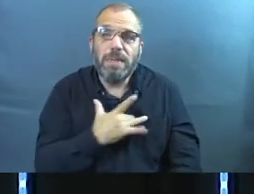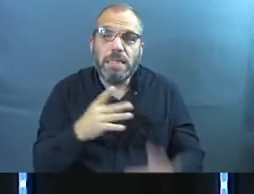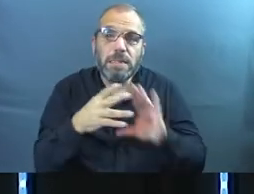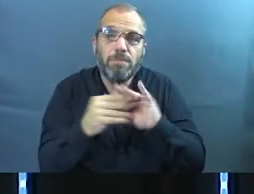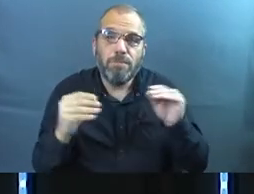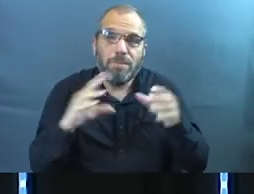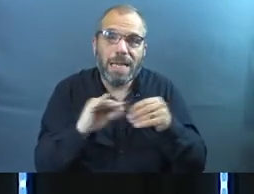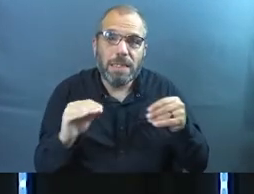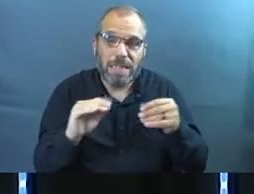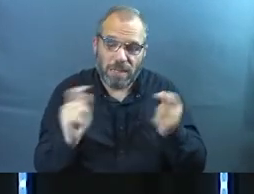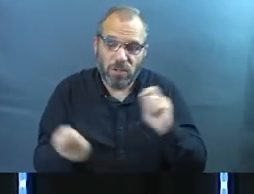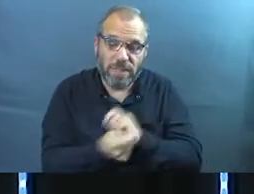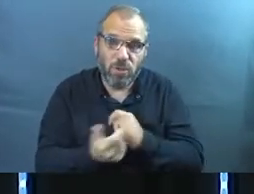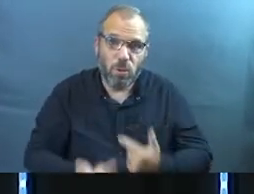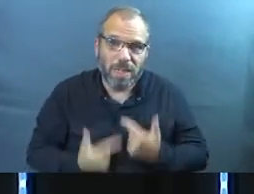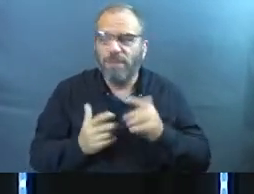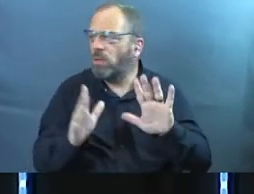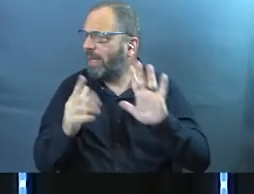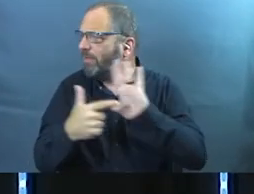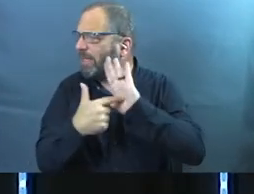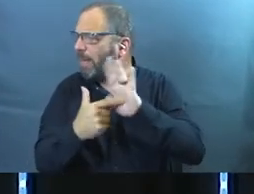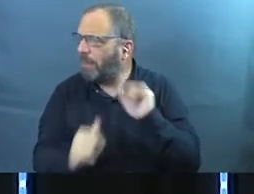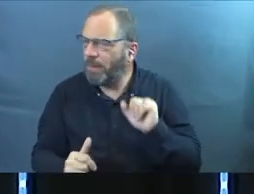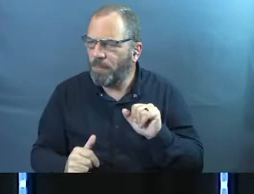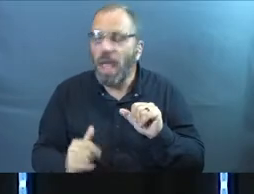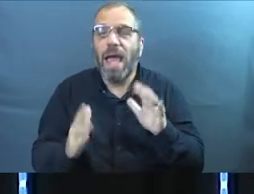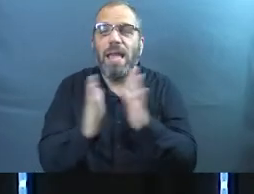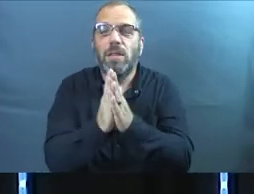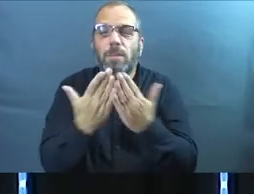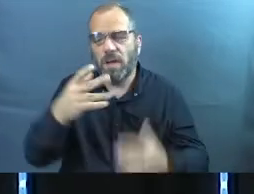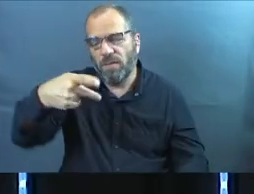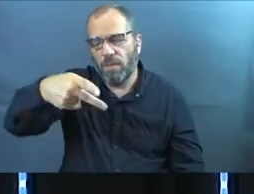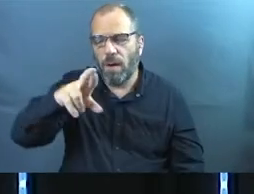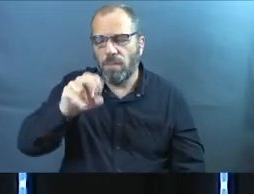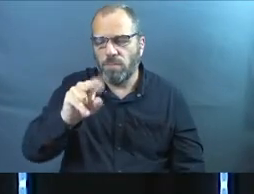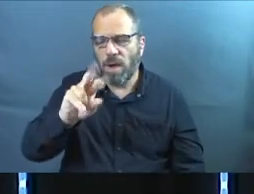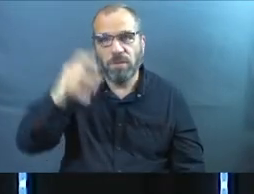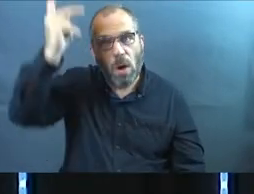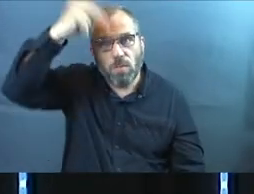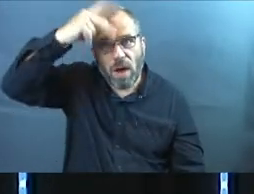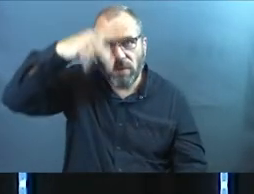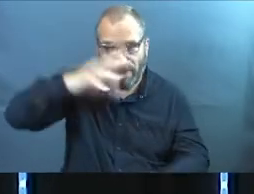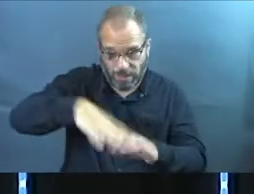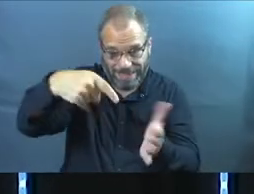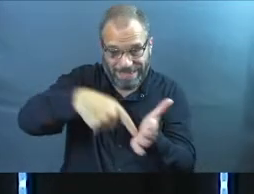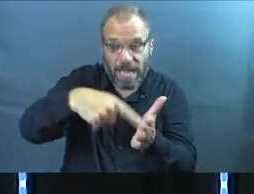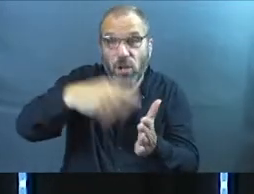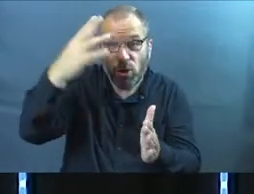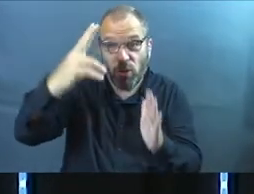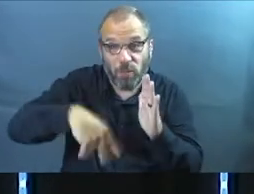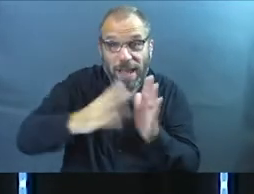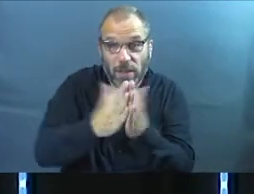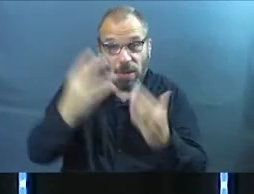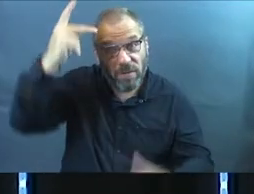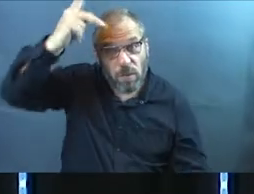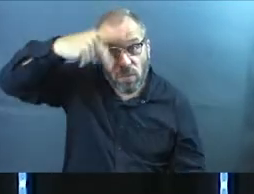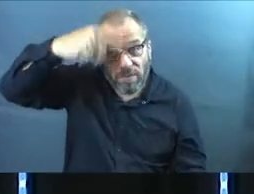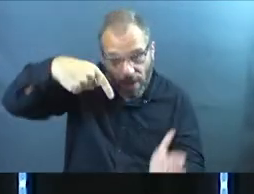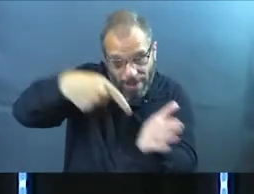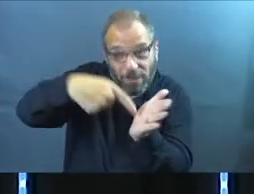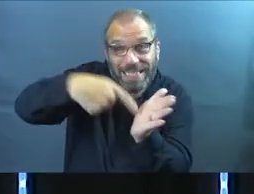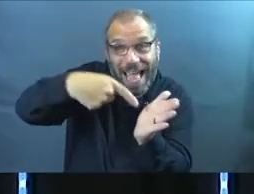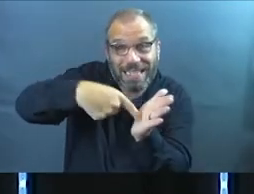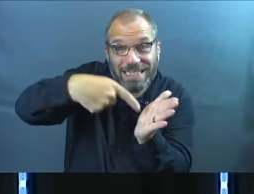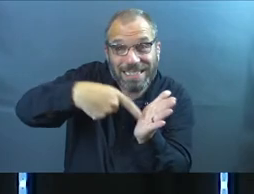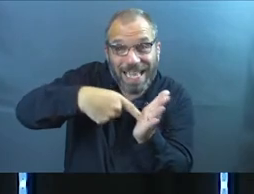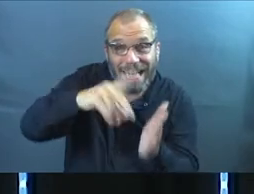changes you as you go. So for instance, in the book of Proverbs, it talks a lot about debt. And some of you guys have read the book of Proverbs. And it talks about debt,